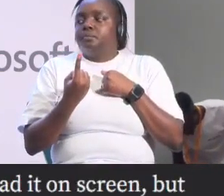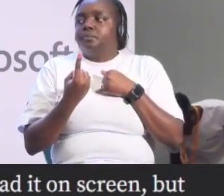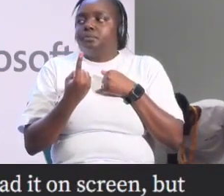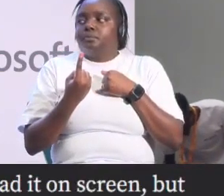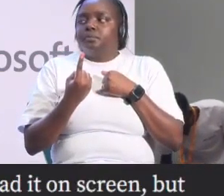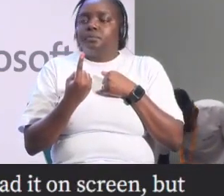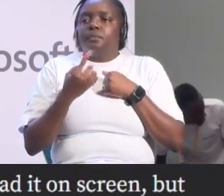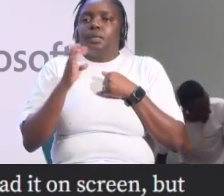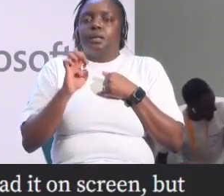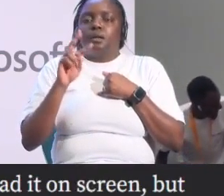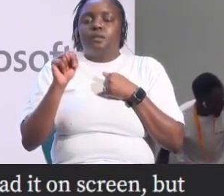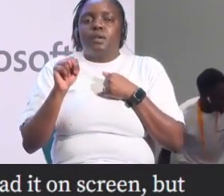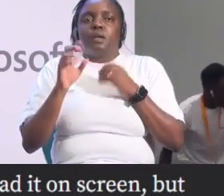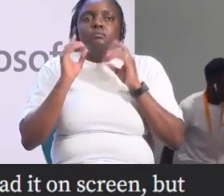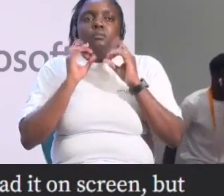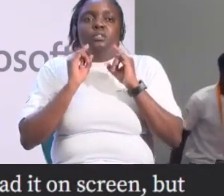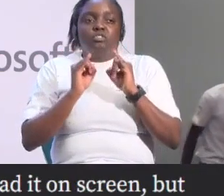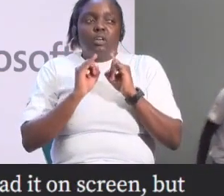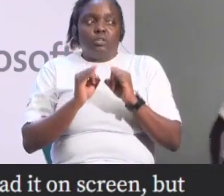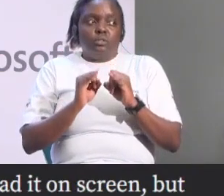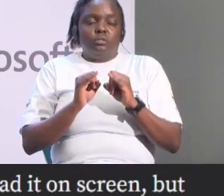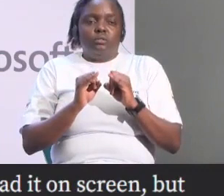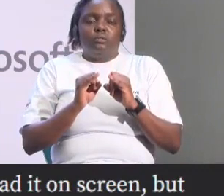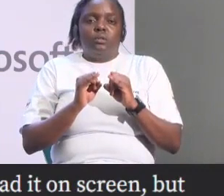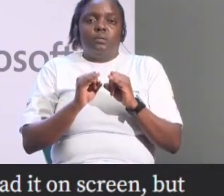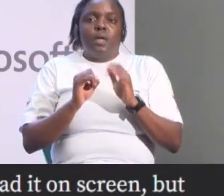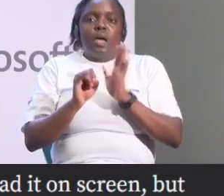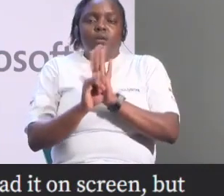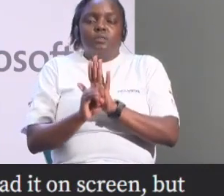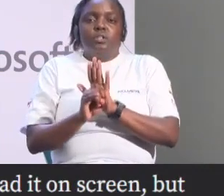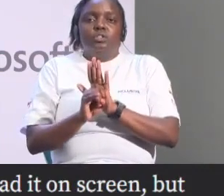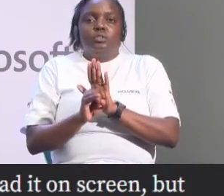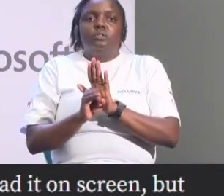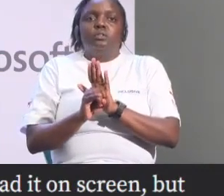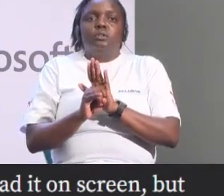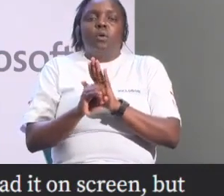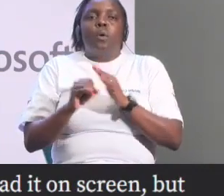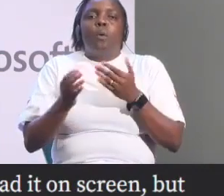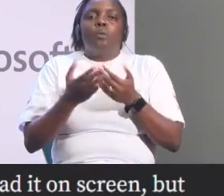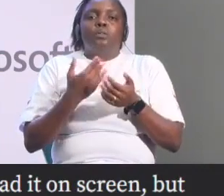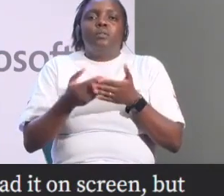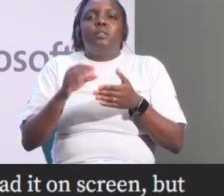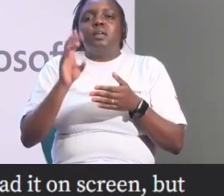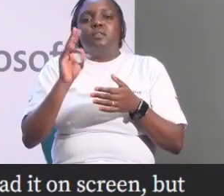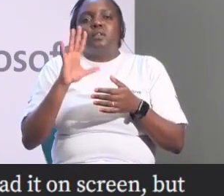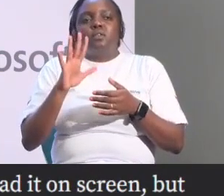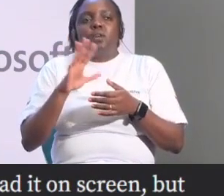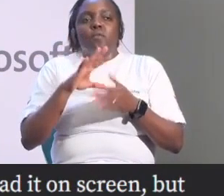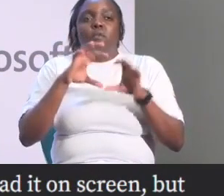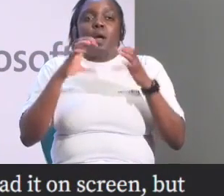Or even instructions, even a gamification. So whatever those 75 companies